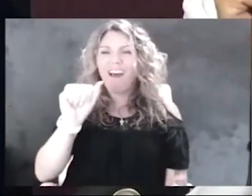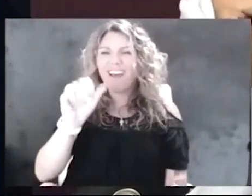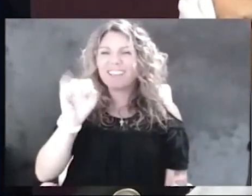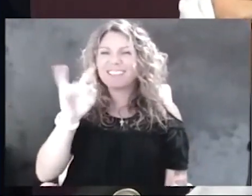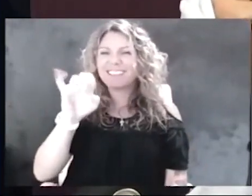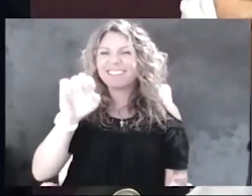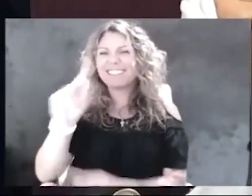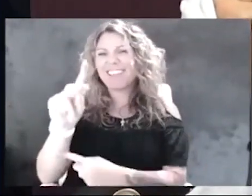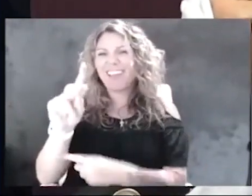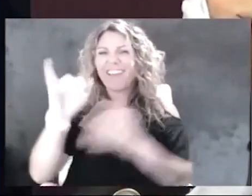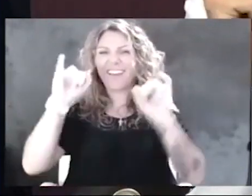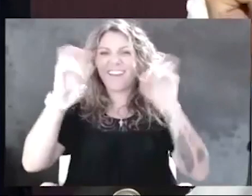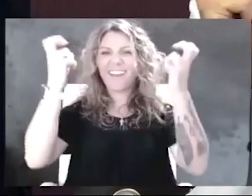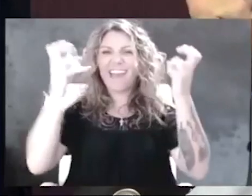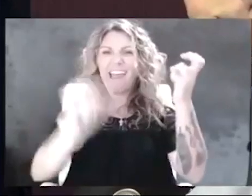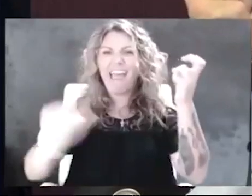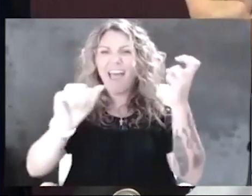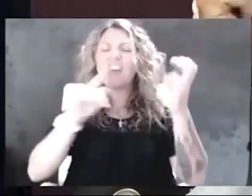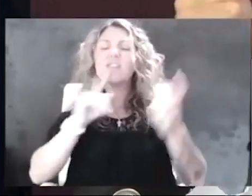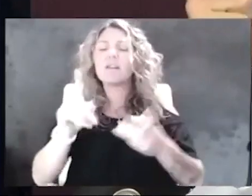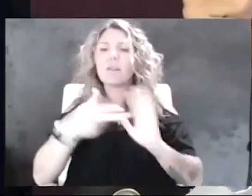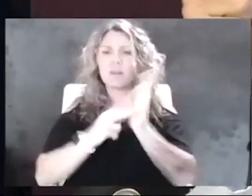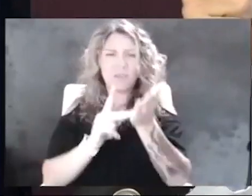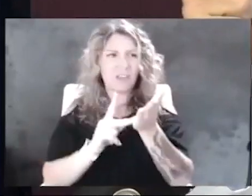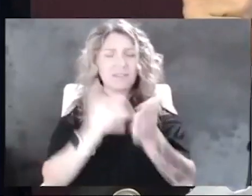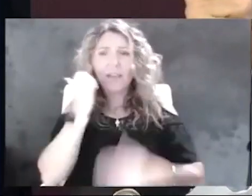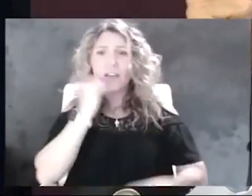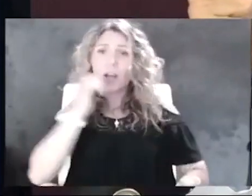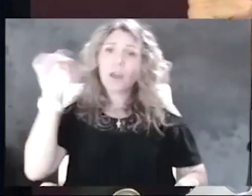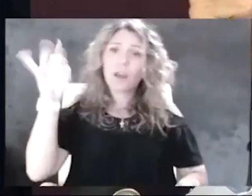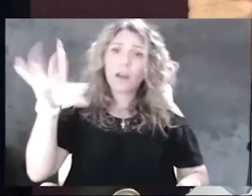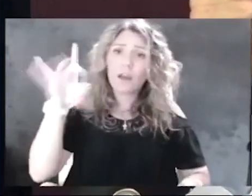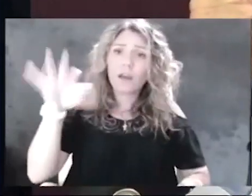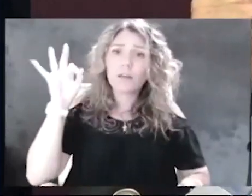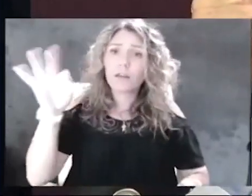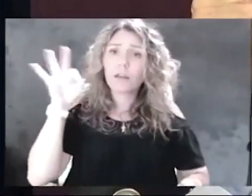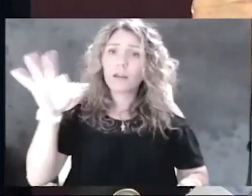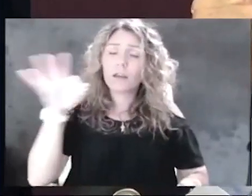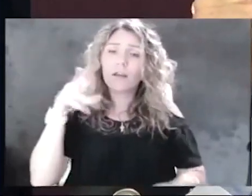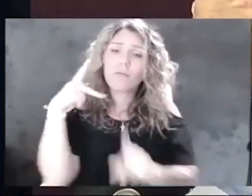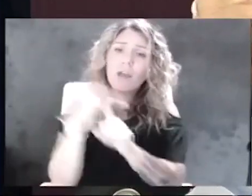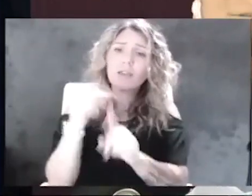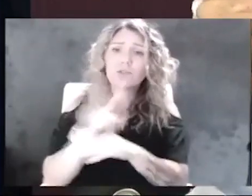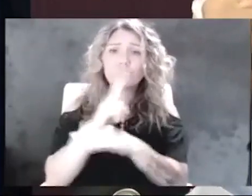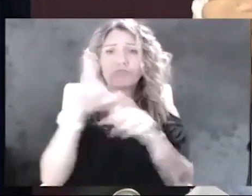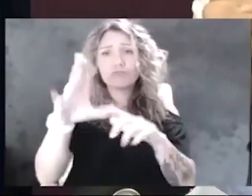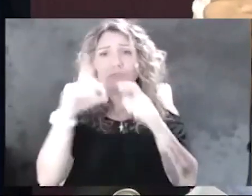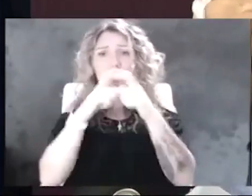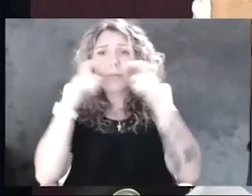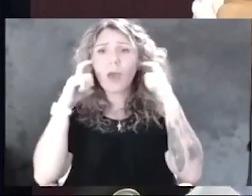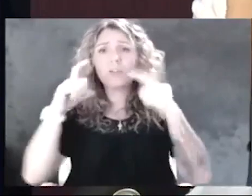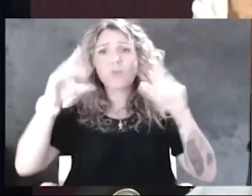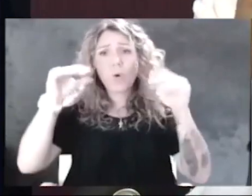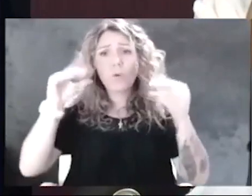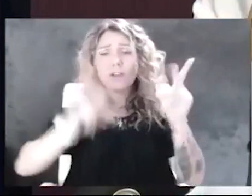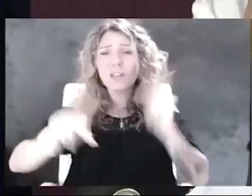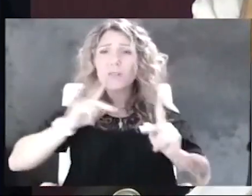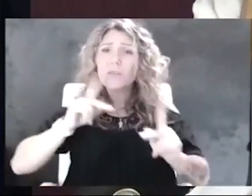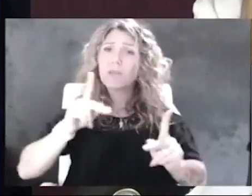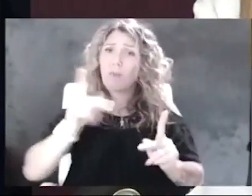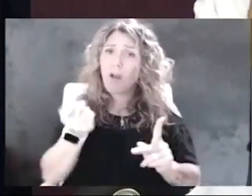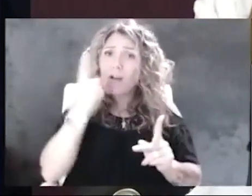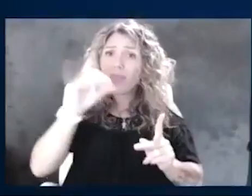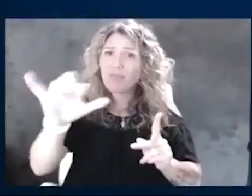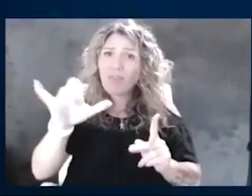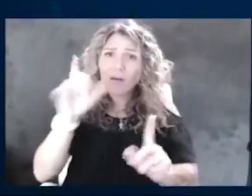say the same thing every day about, gosh, get vaccinated, Yeah. gosh, wear your mask. And hopefully people somehow are getting that message. Yeah. Jess?